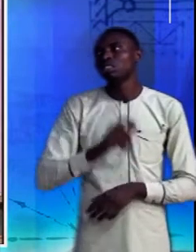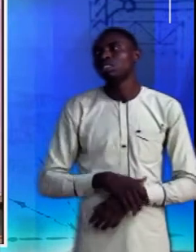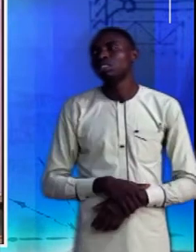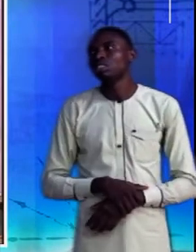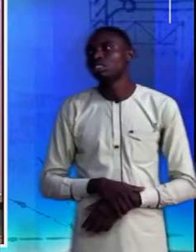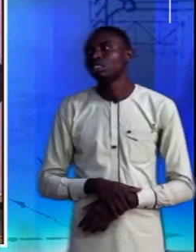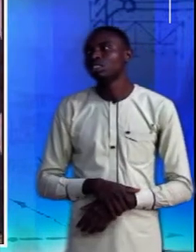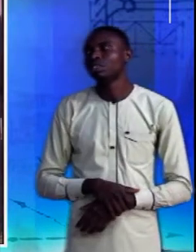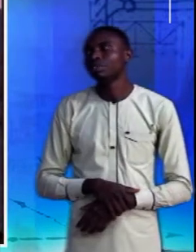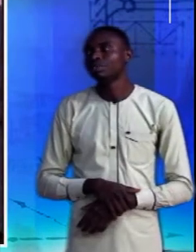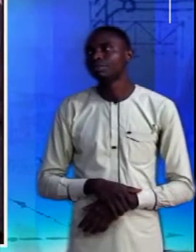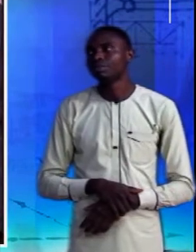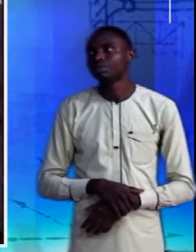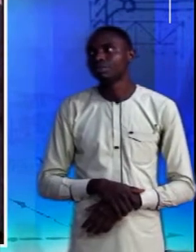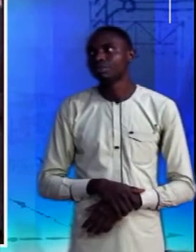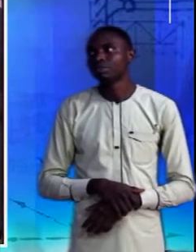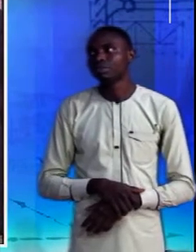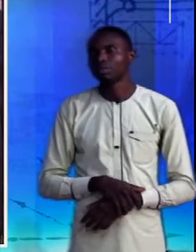days make